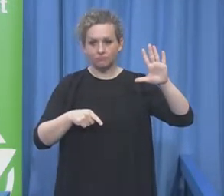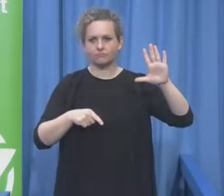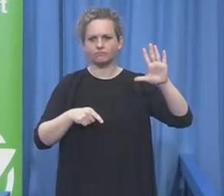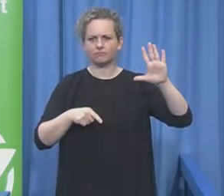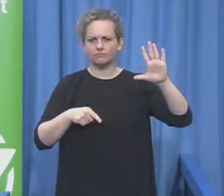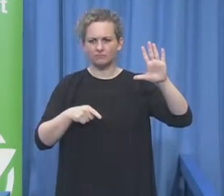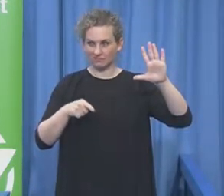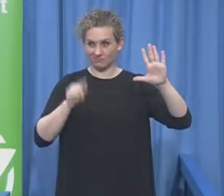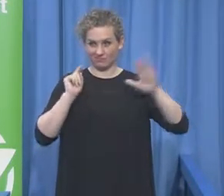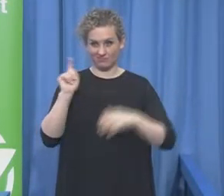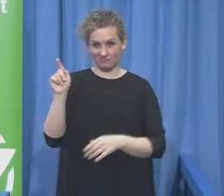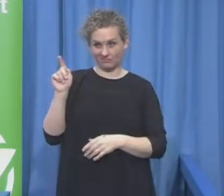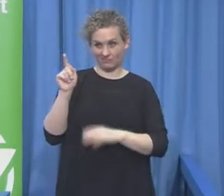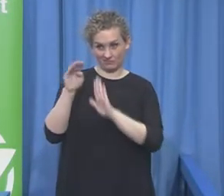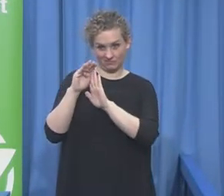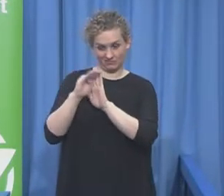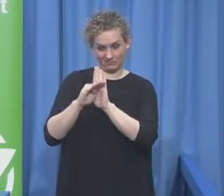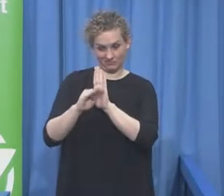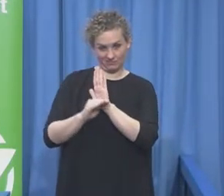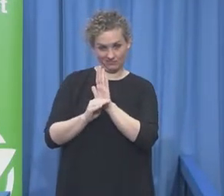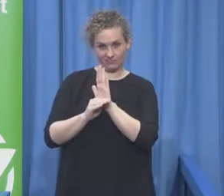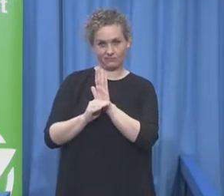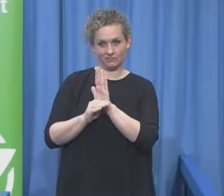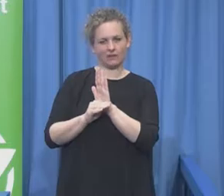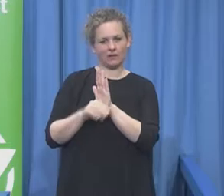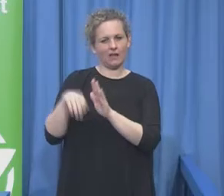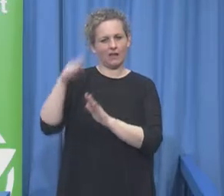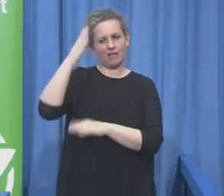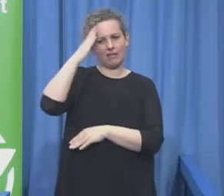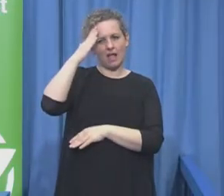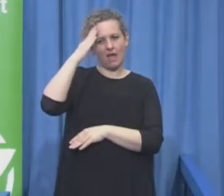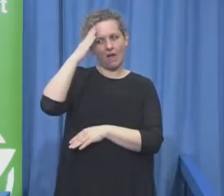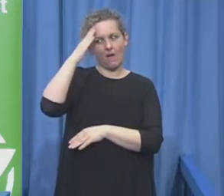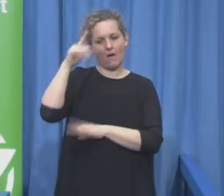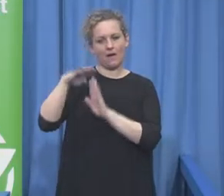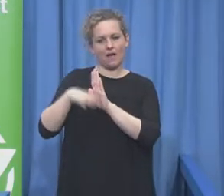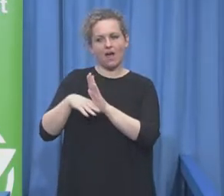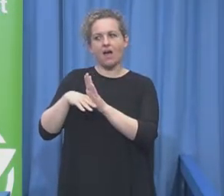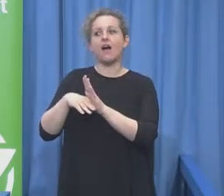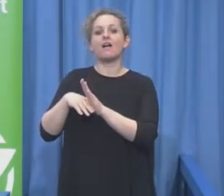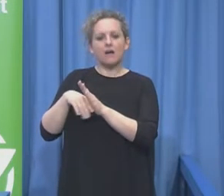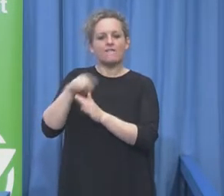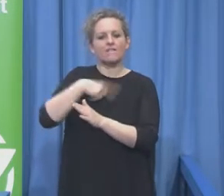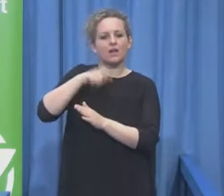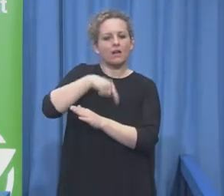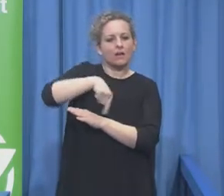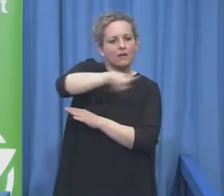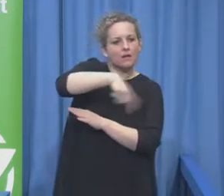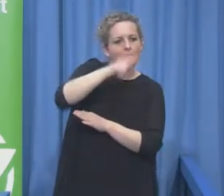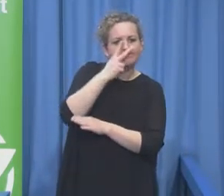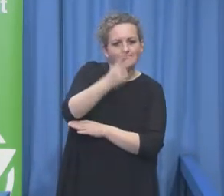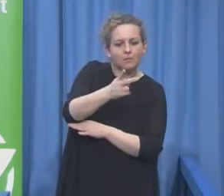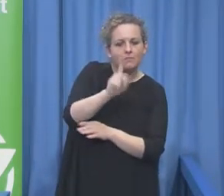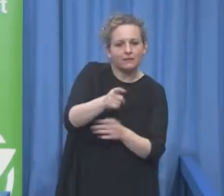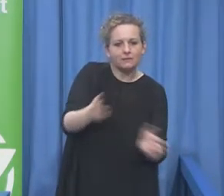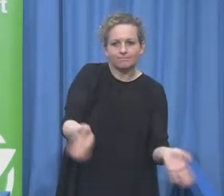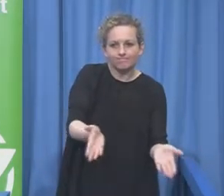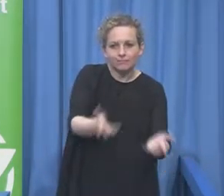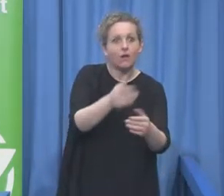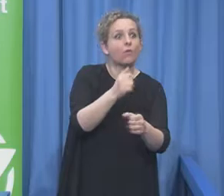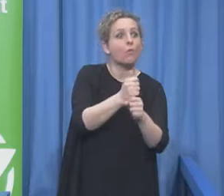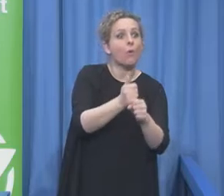candidates because they were getting good employment and placements. When it comes to policy, there is a government program called as National